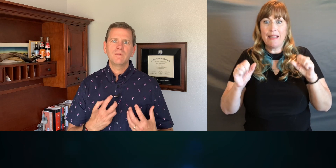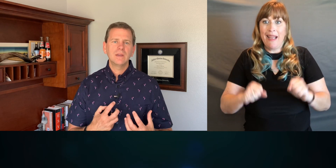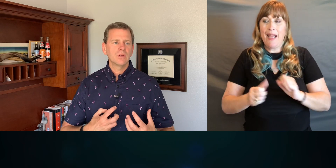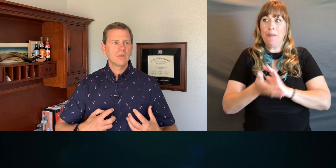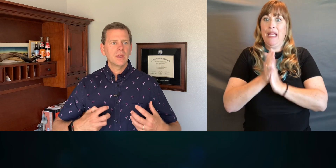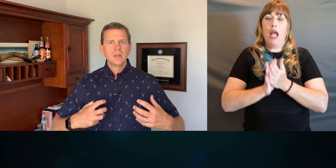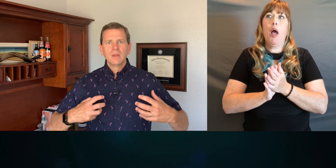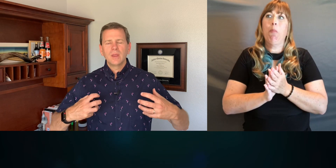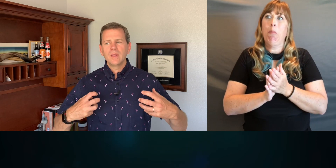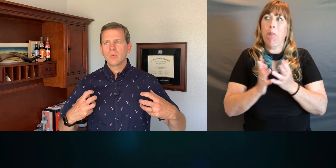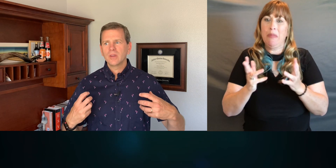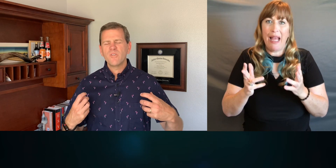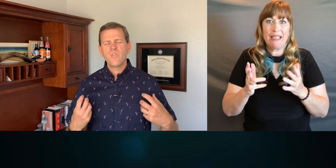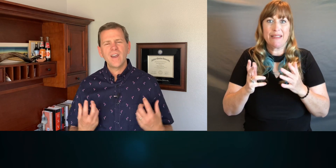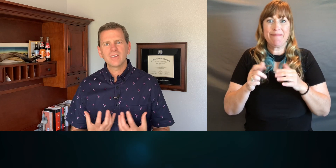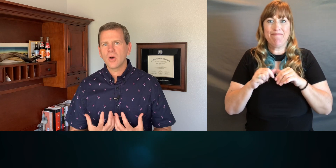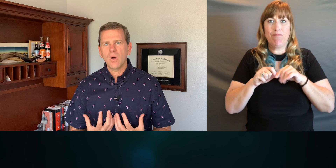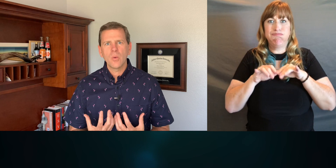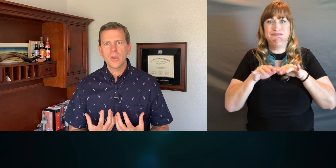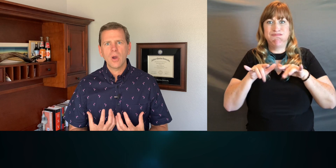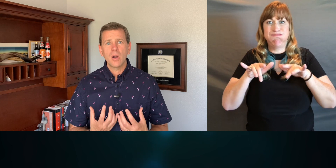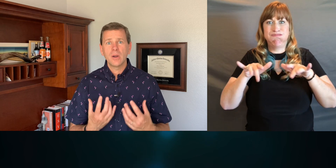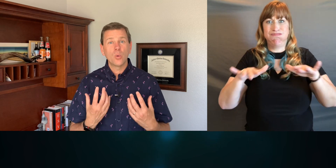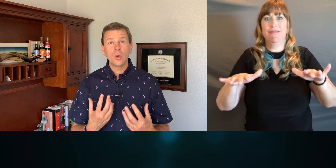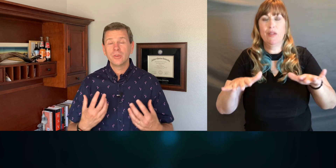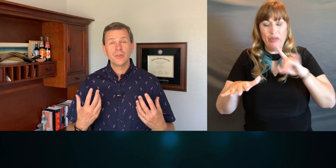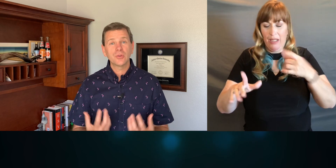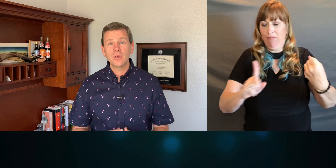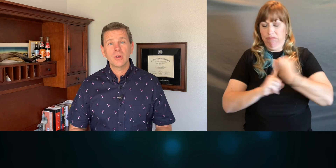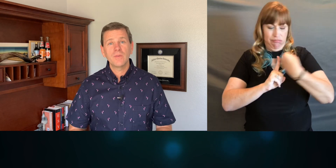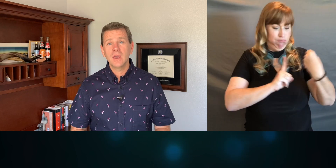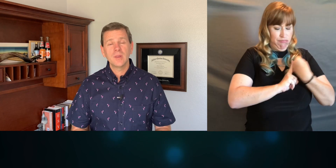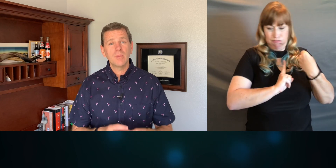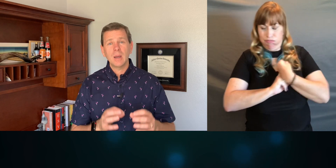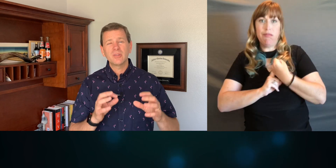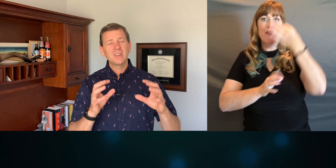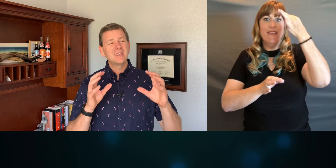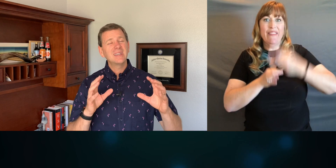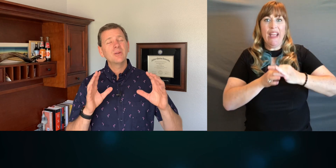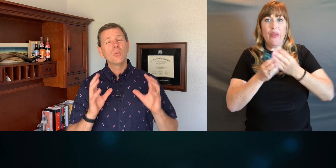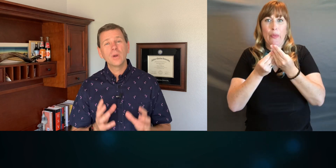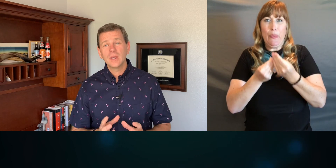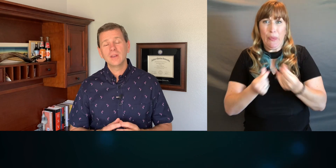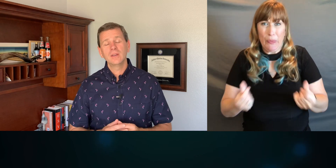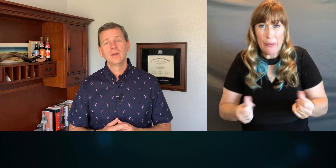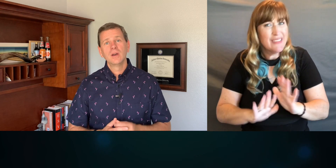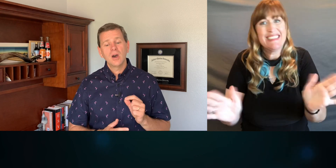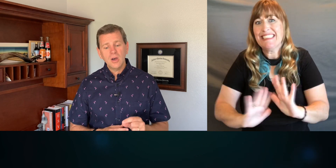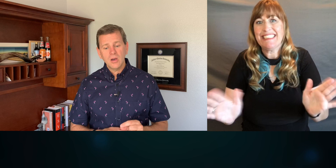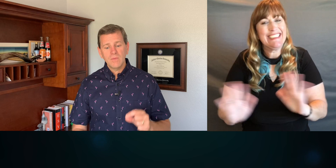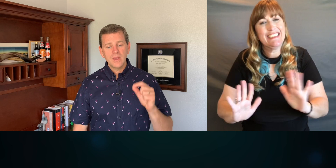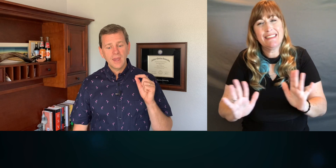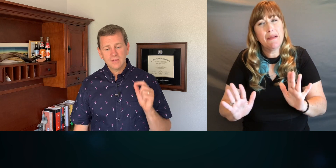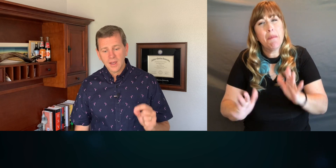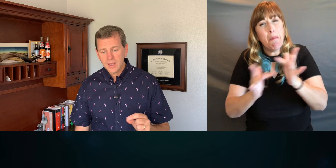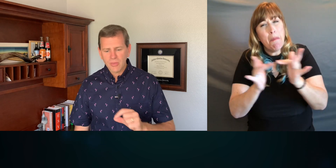low-grade fever that really infects all that we are and erodes and destroys our faith. And the Bible says, get rid